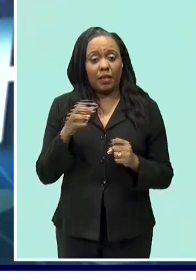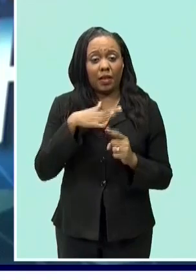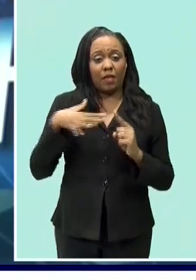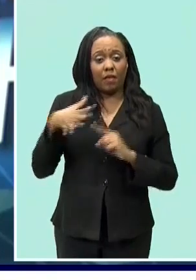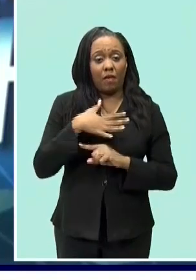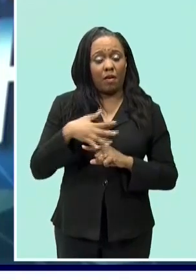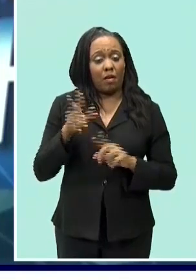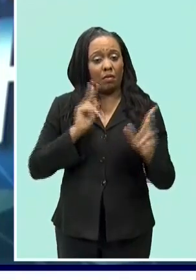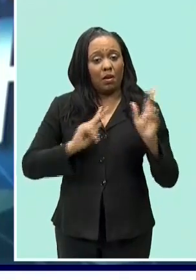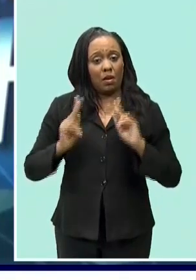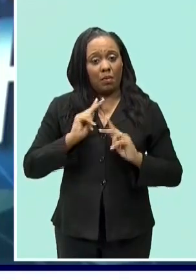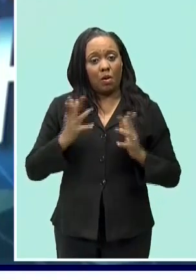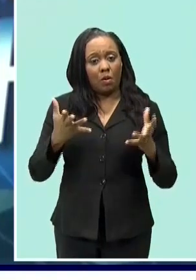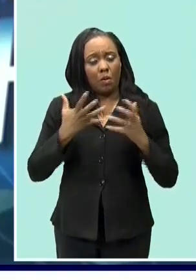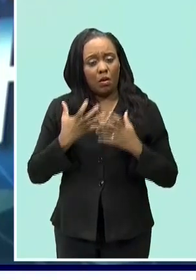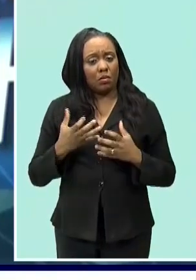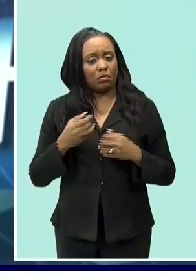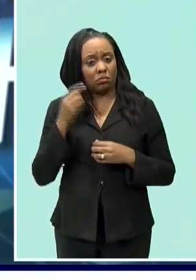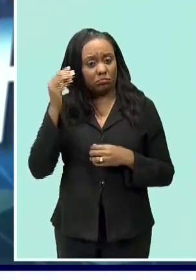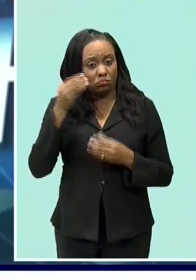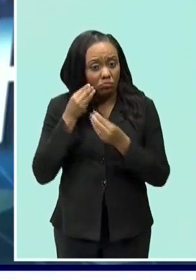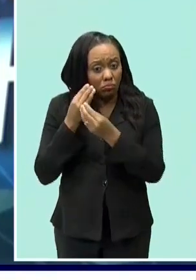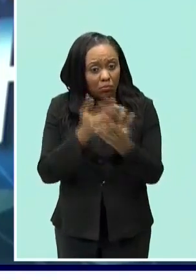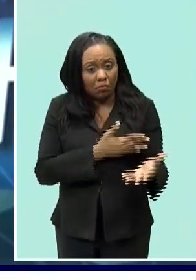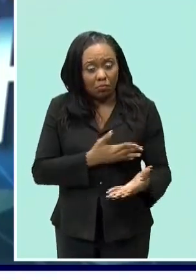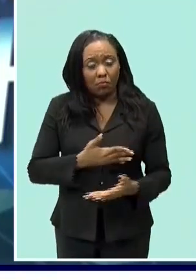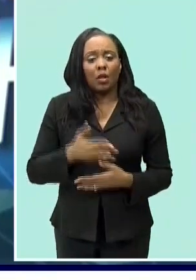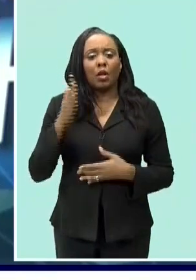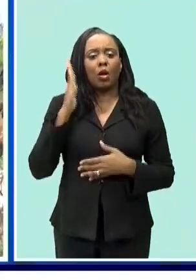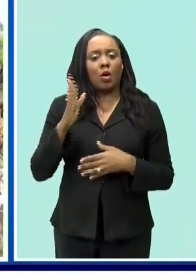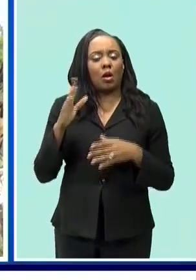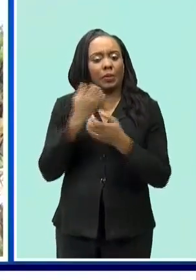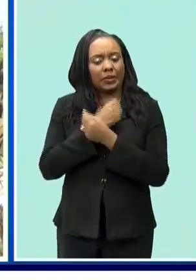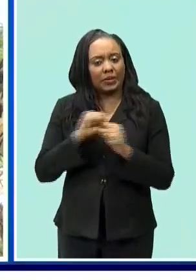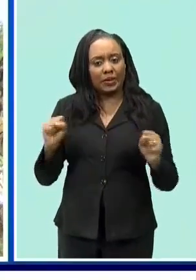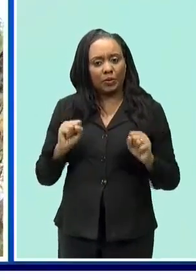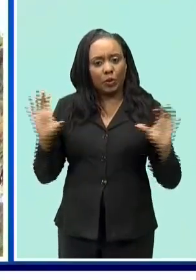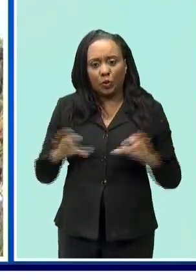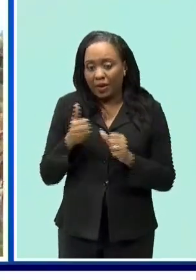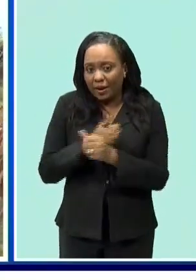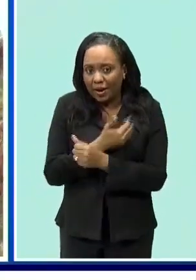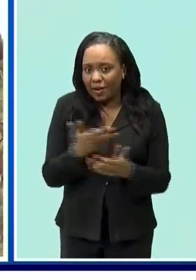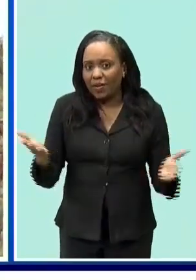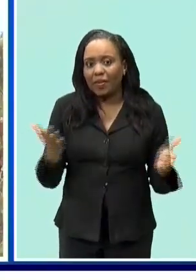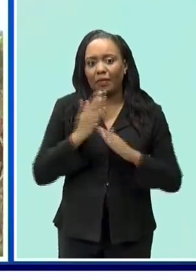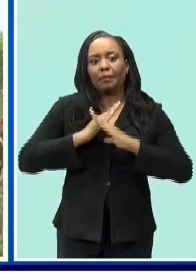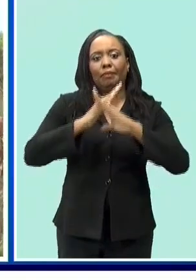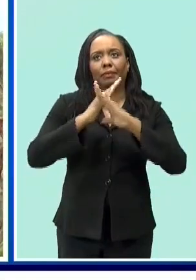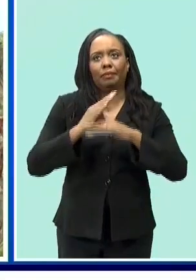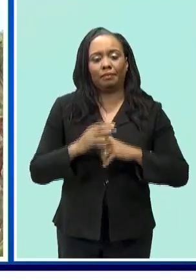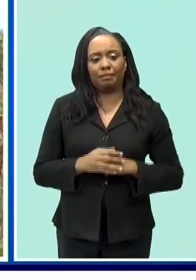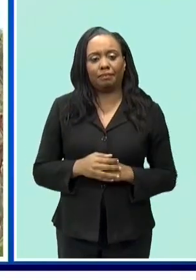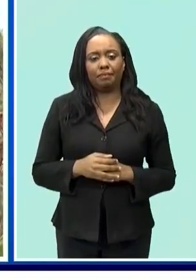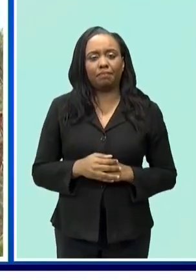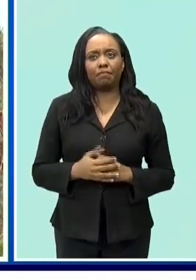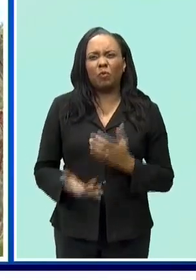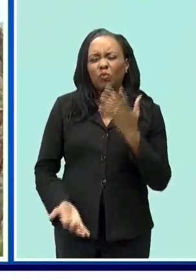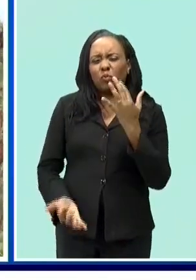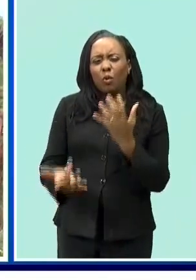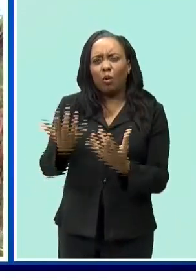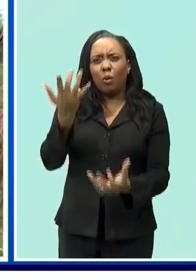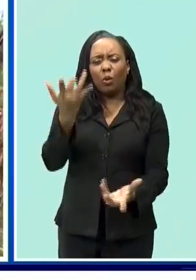environmental impact. Lorna Jones explains in this report. Billowing clouds of smoke above the SBRC, a